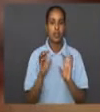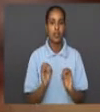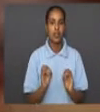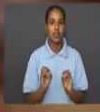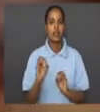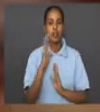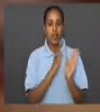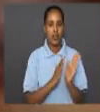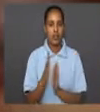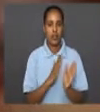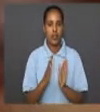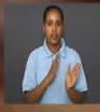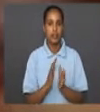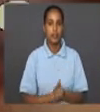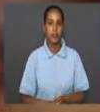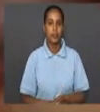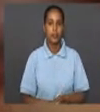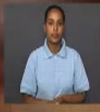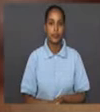Students, let's get ready.